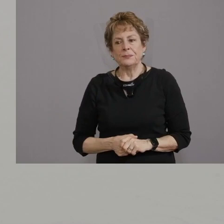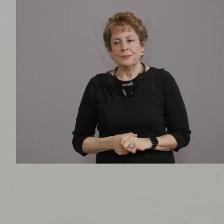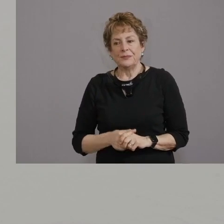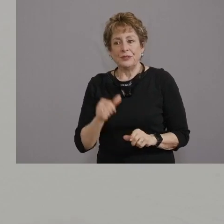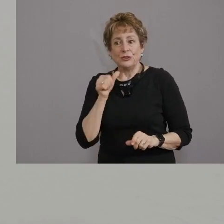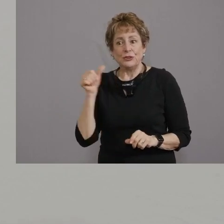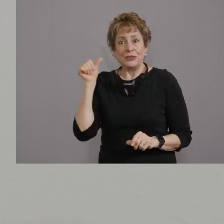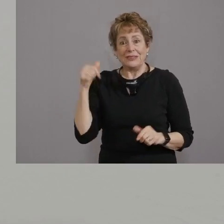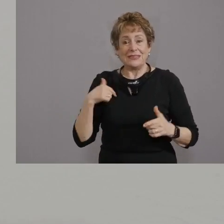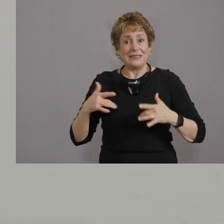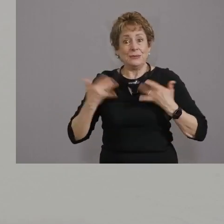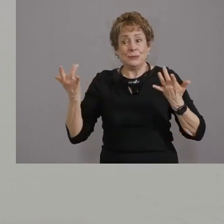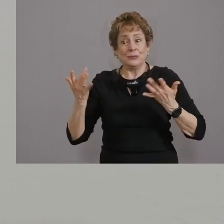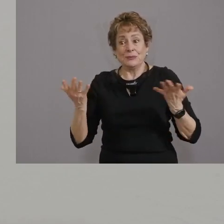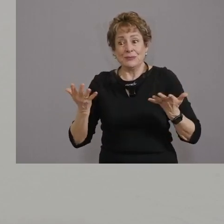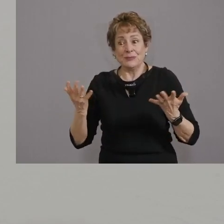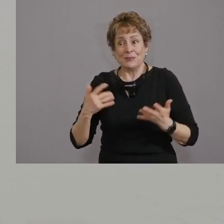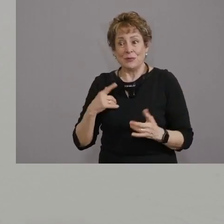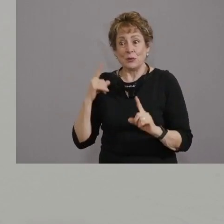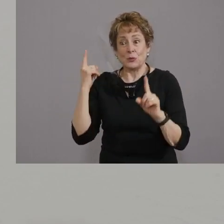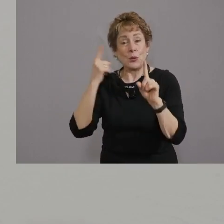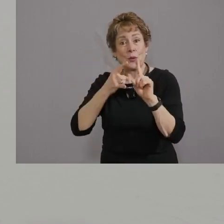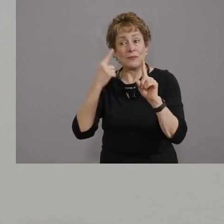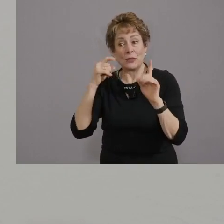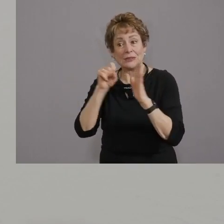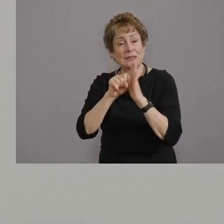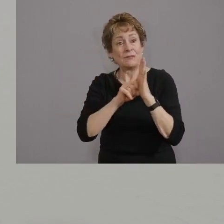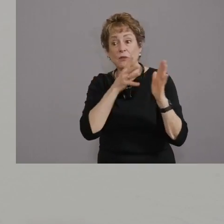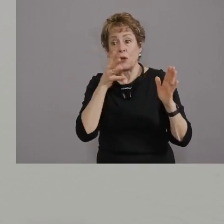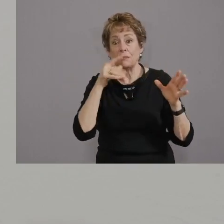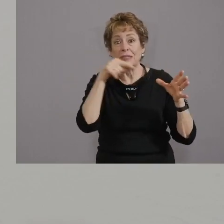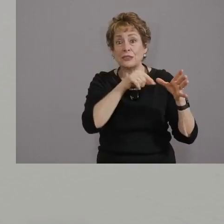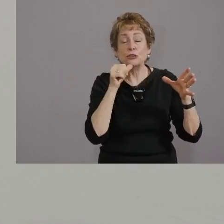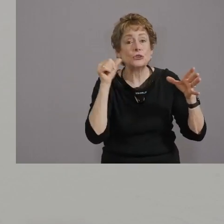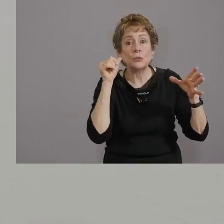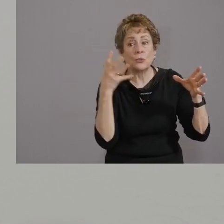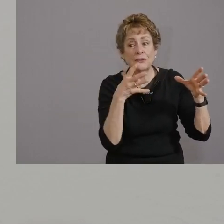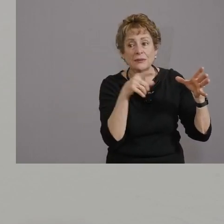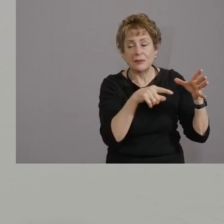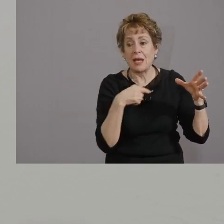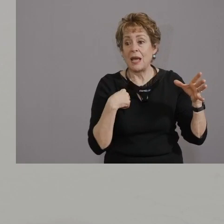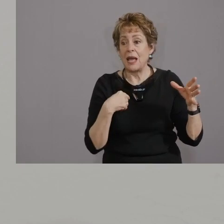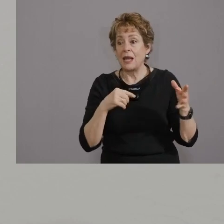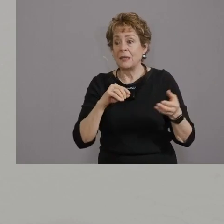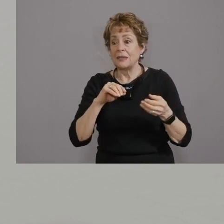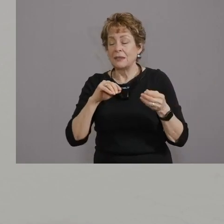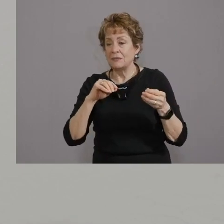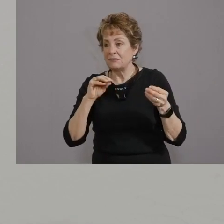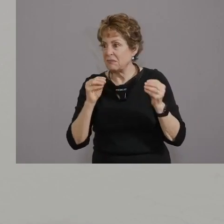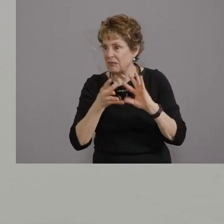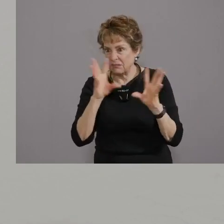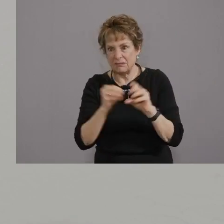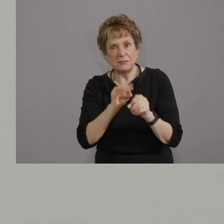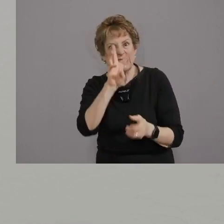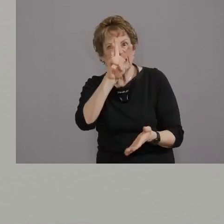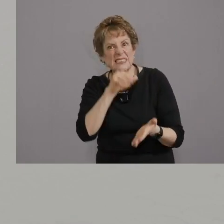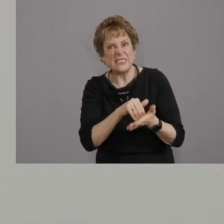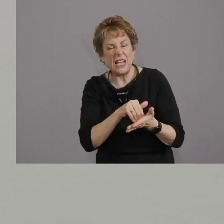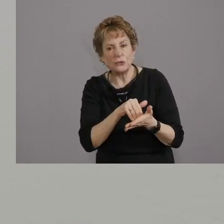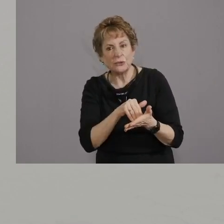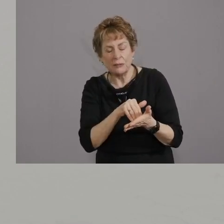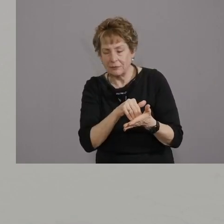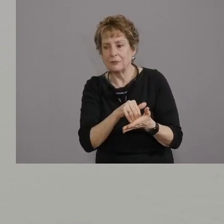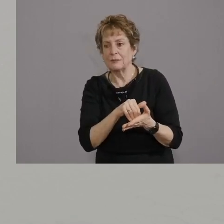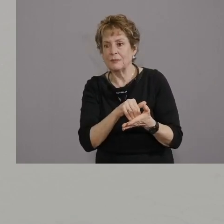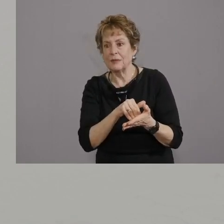for this week, based on the number of doses we have, has been 6,000 doses per day. And yesterday, in a 24-hour period,